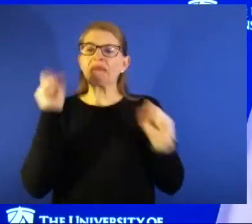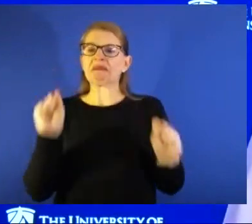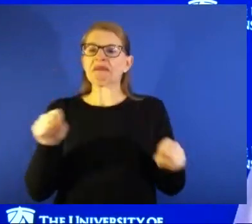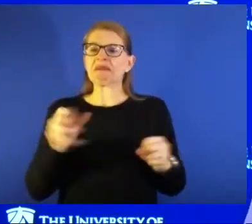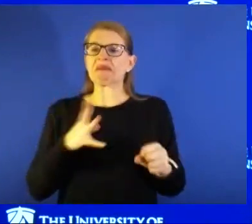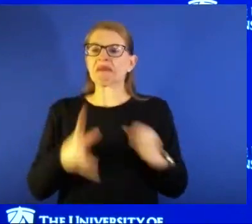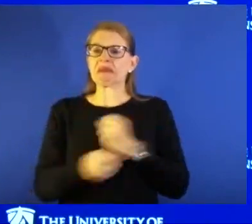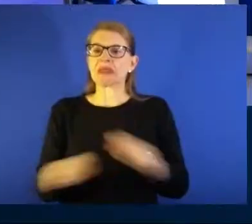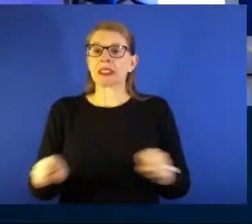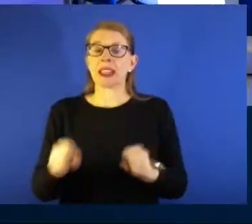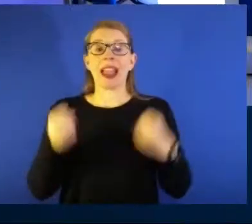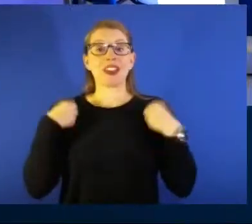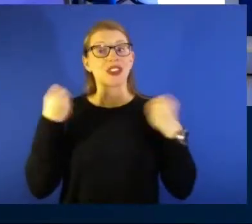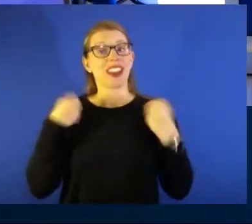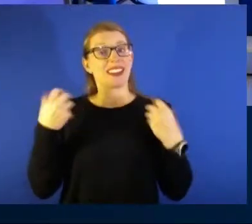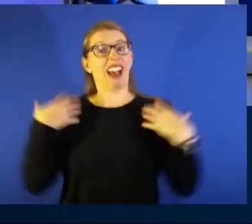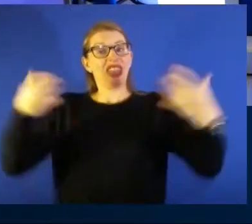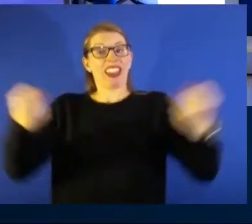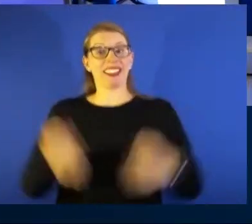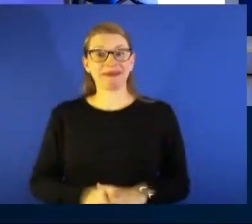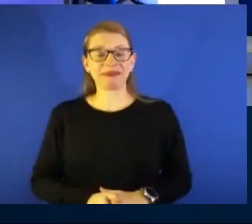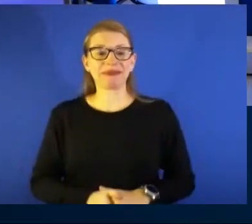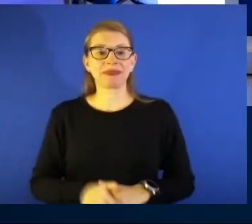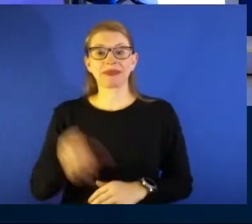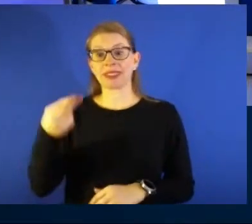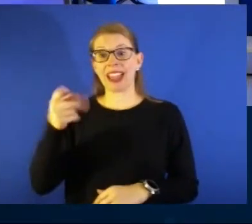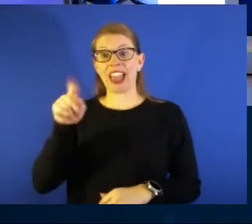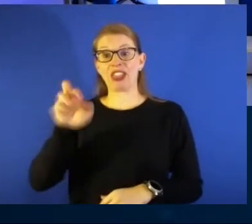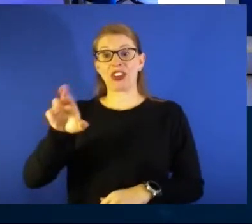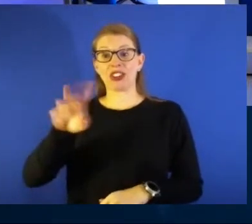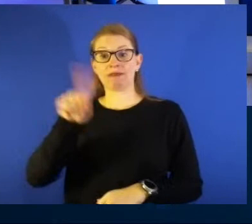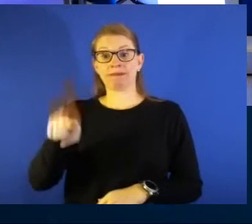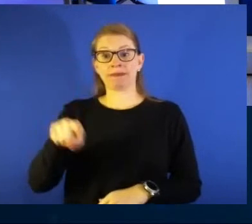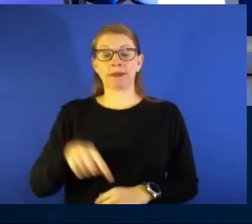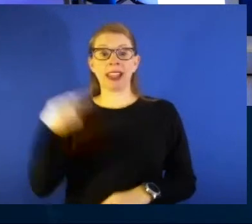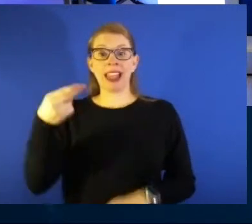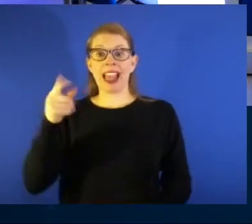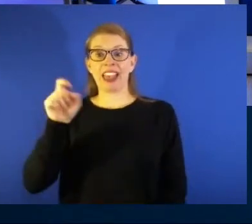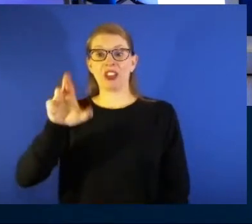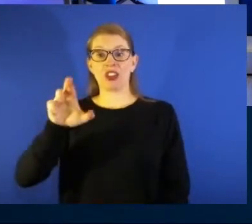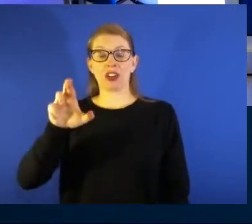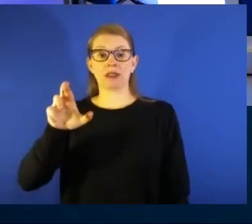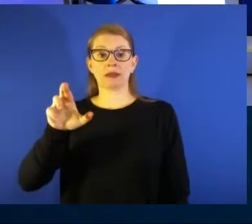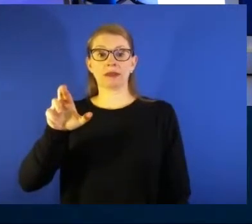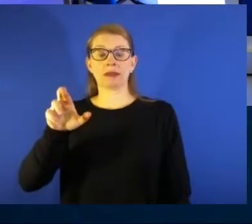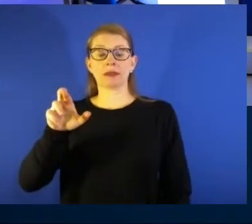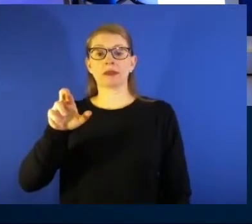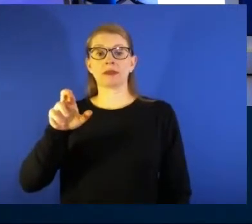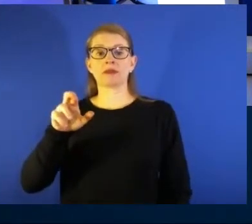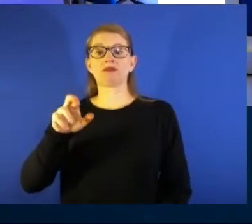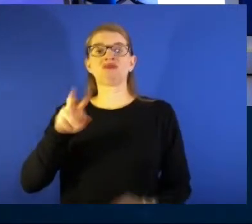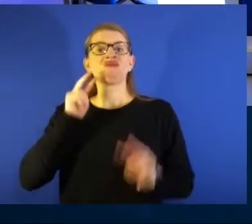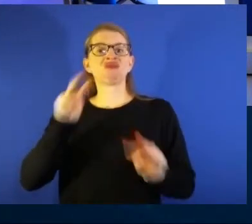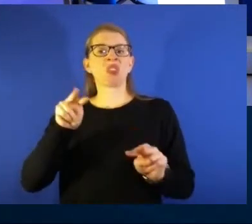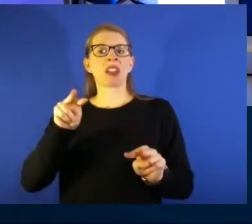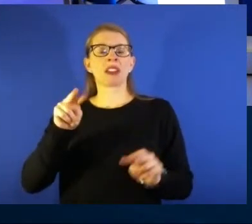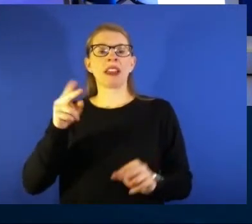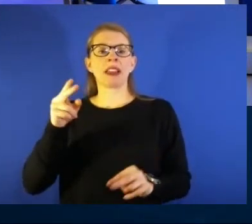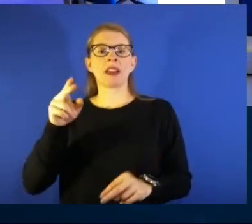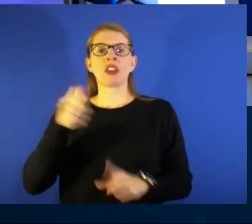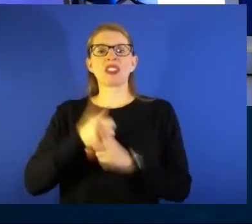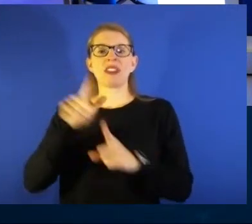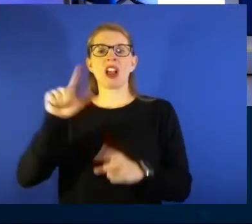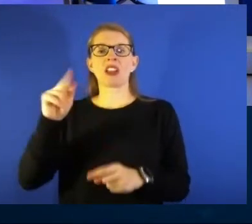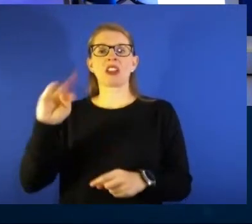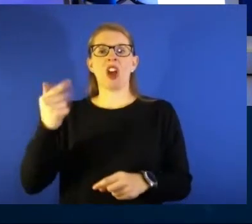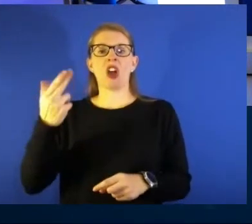healthy. Yeah. Stay healthy. All right. So Heather has a question. And Heather has been on our show before and is a long hauler. News has said that long haulers